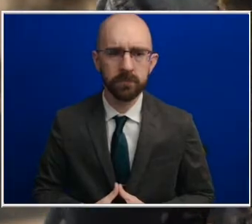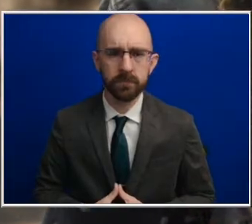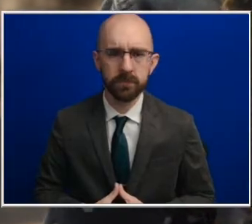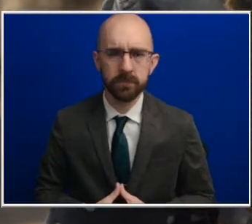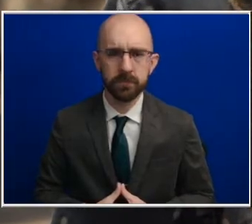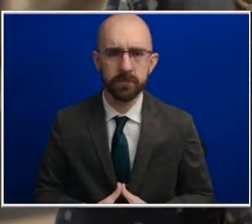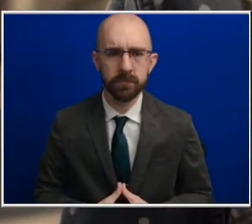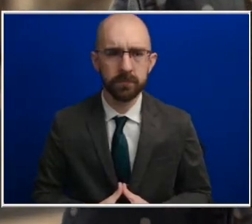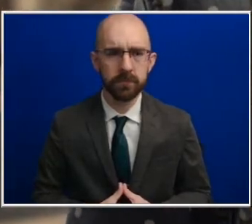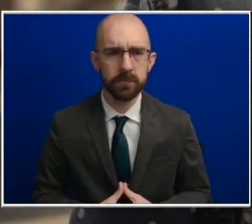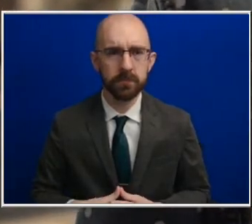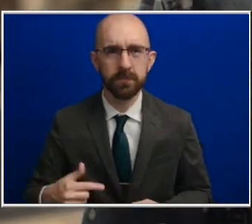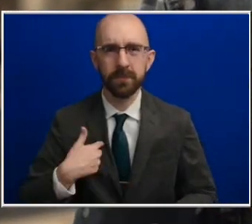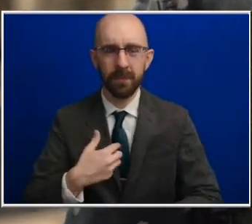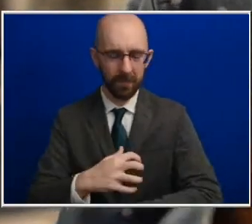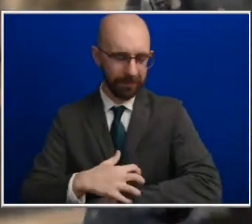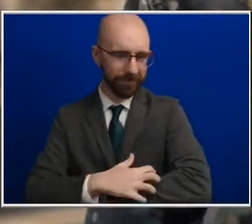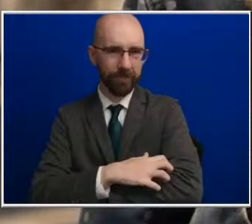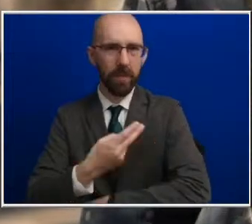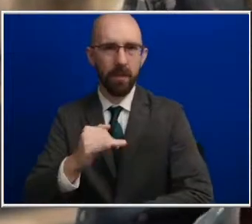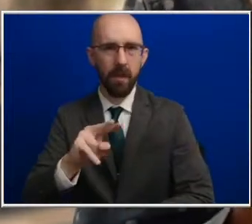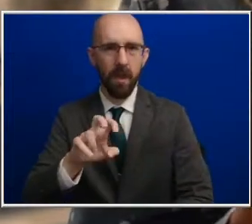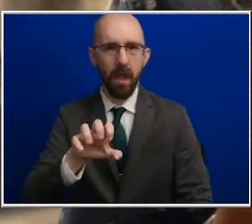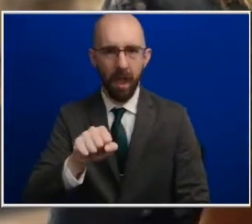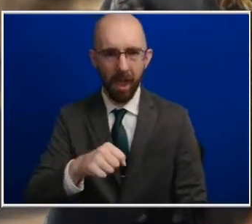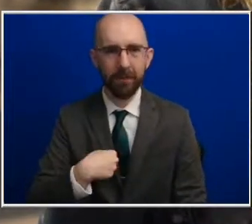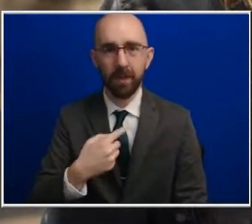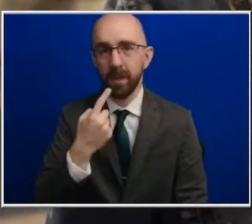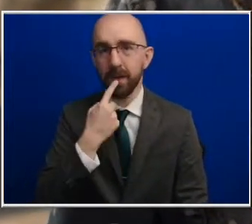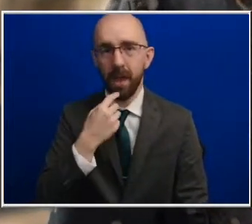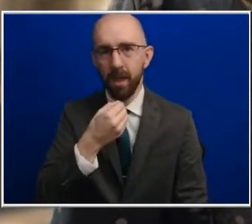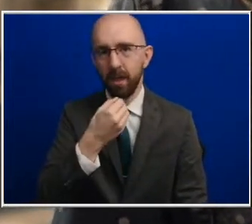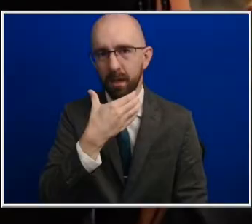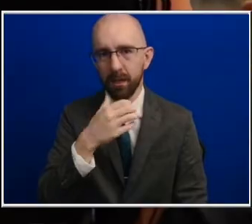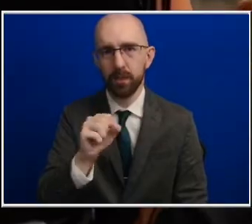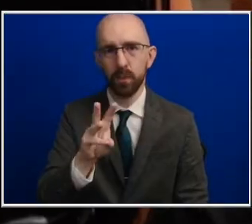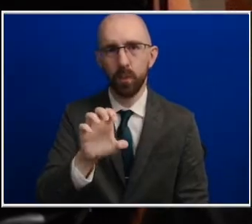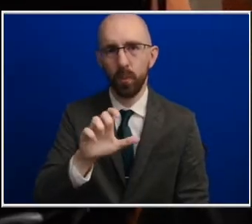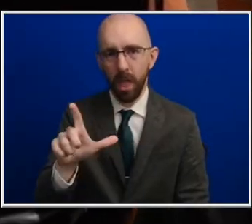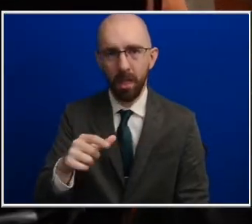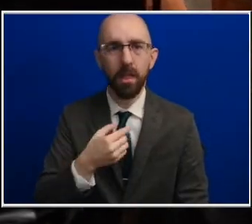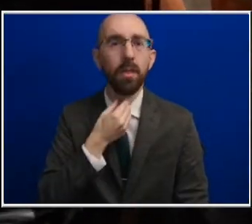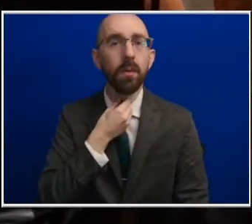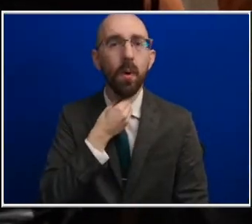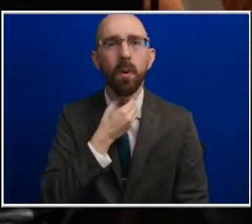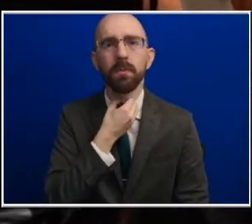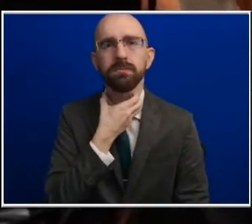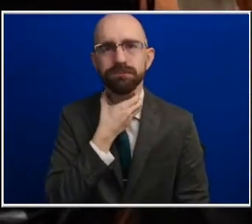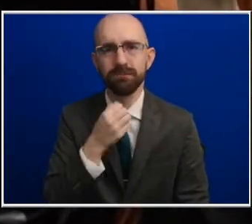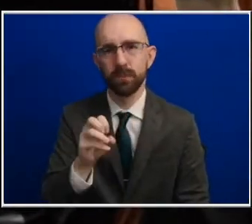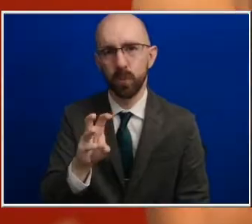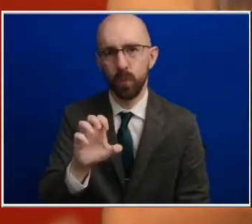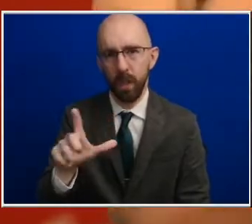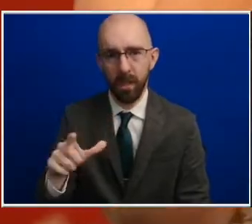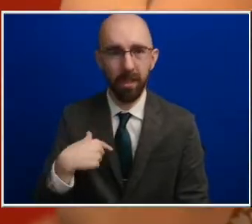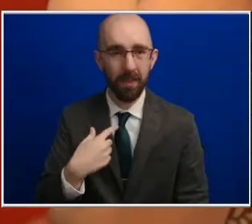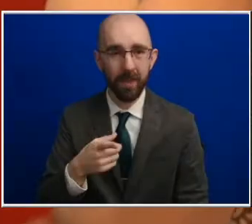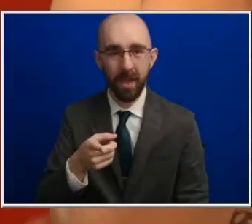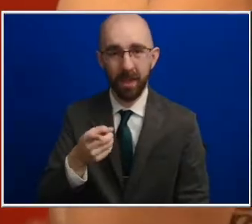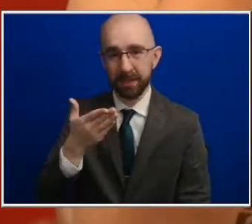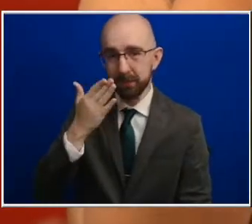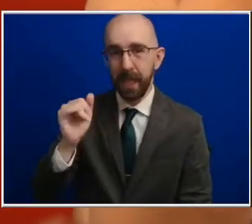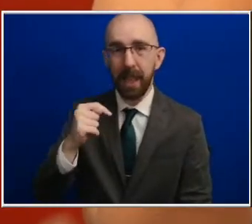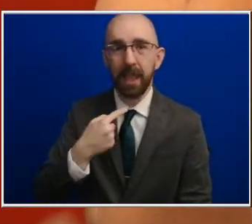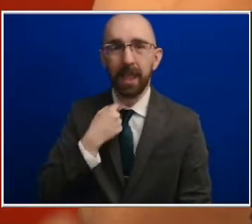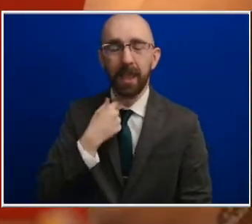I get hives and my tongue swells and then my throat swells. If I smell it, it kind of makes my throat close up. It was when I was